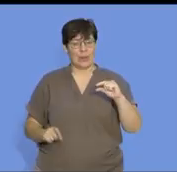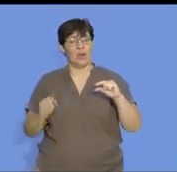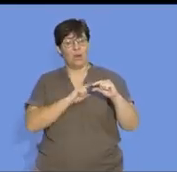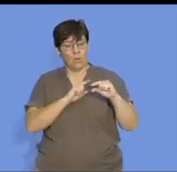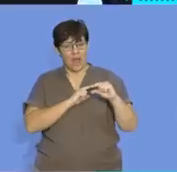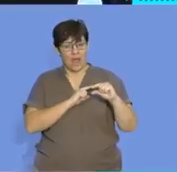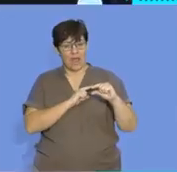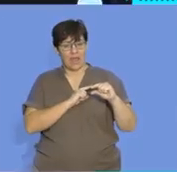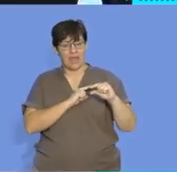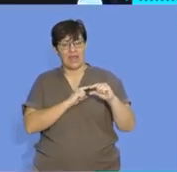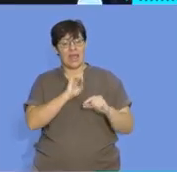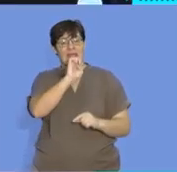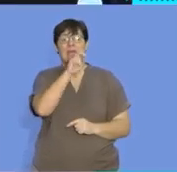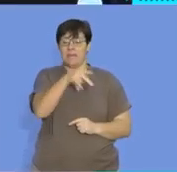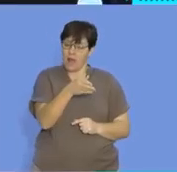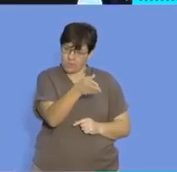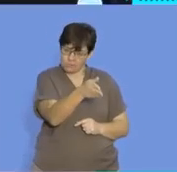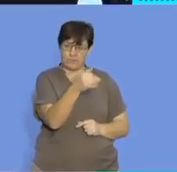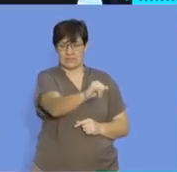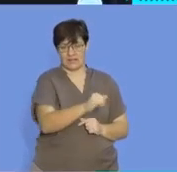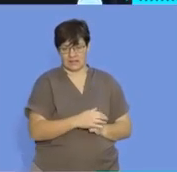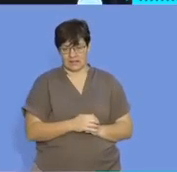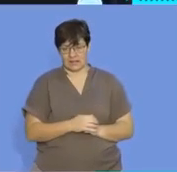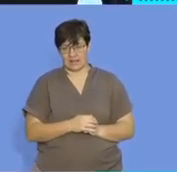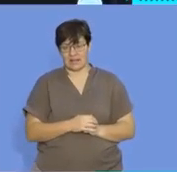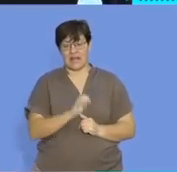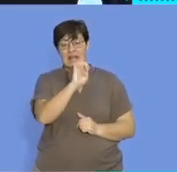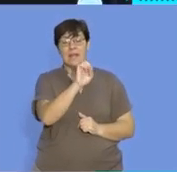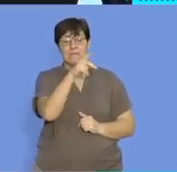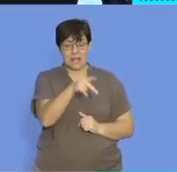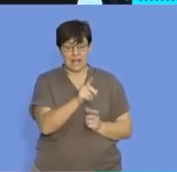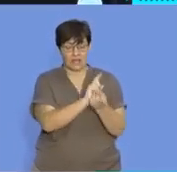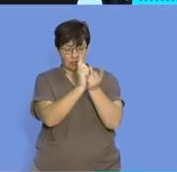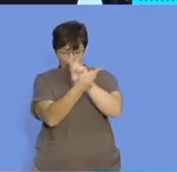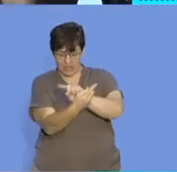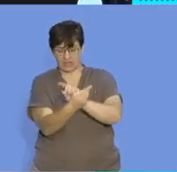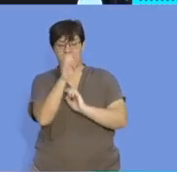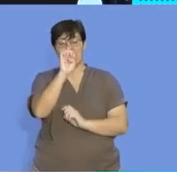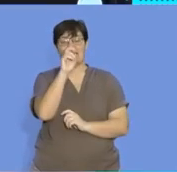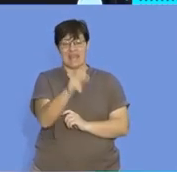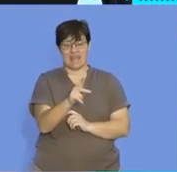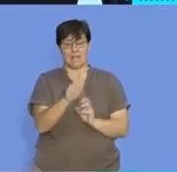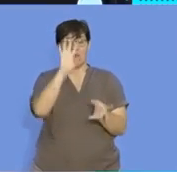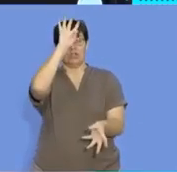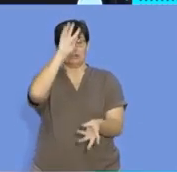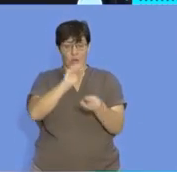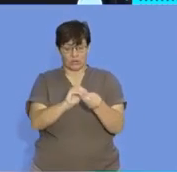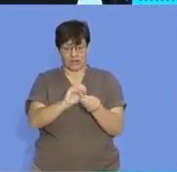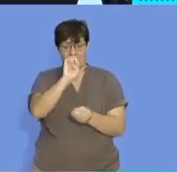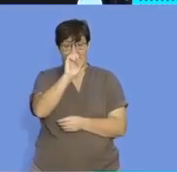potential. But the same thing has happened. The potential has changed into kinetic, but the total kinetic